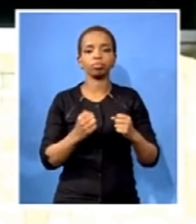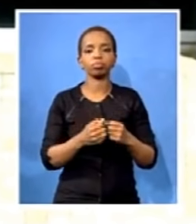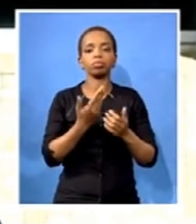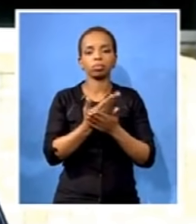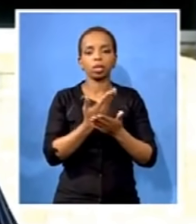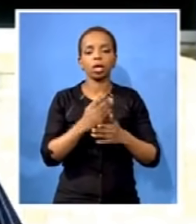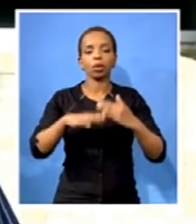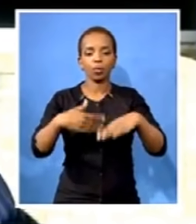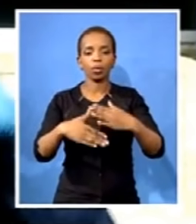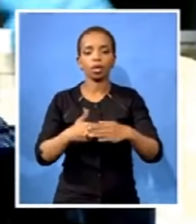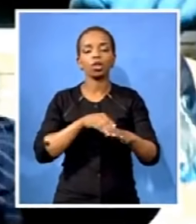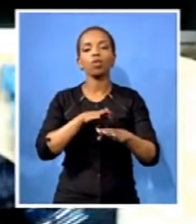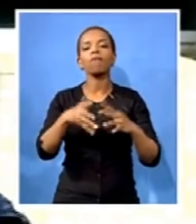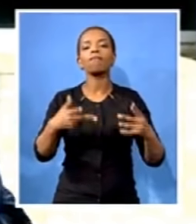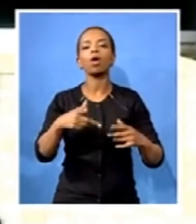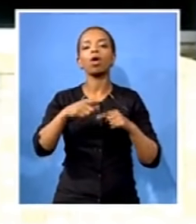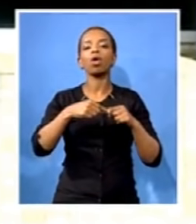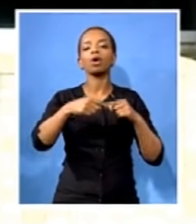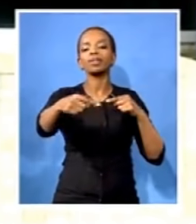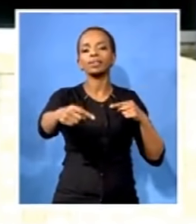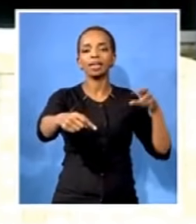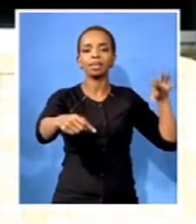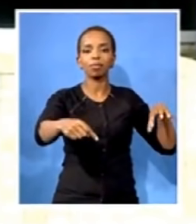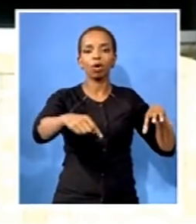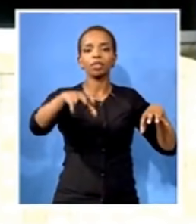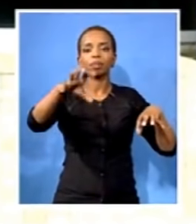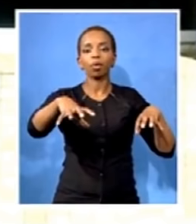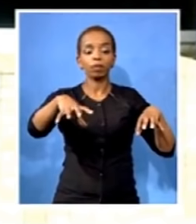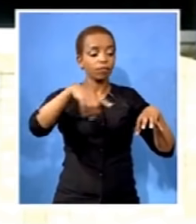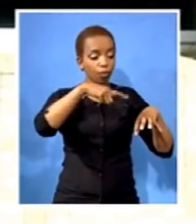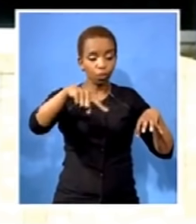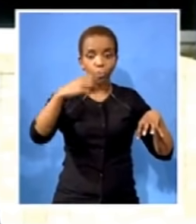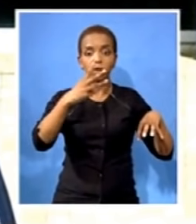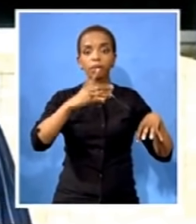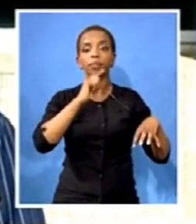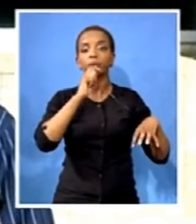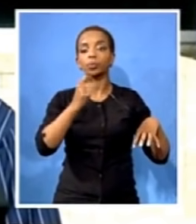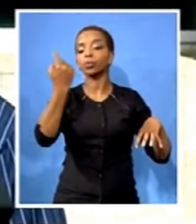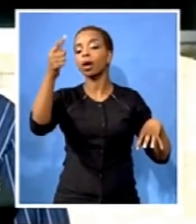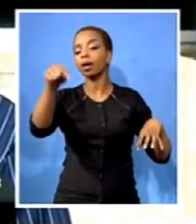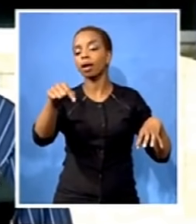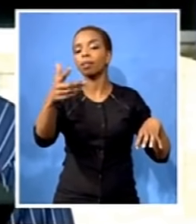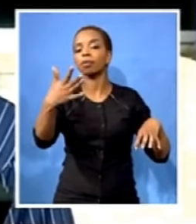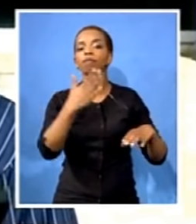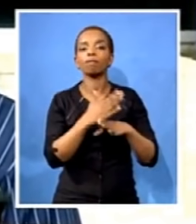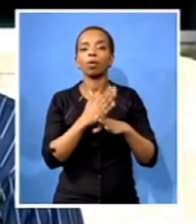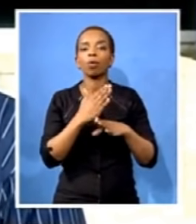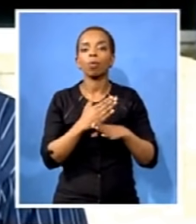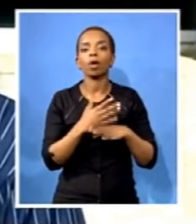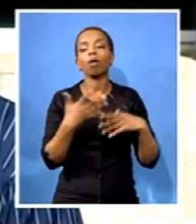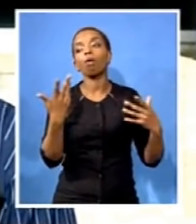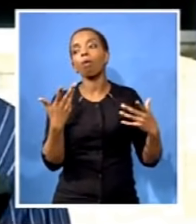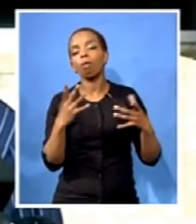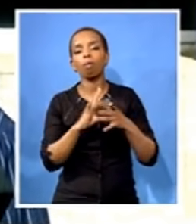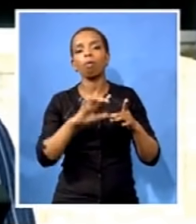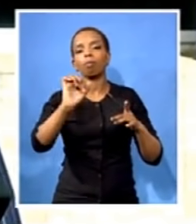for people who are destined to go back to their work as it is prescribed by the regulations, to allow people for once off